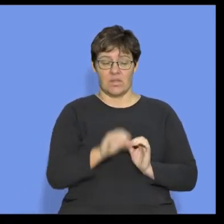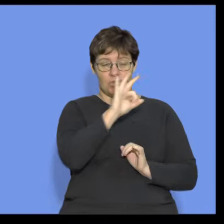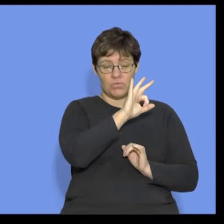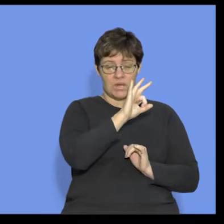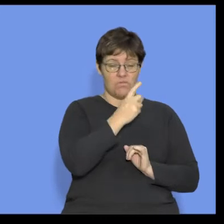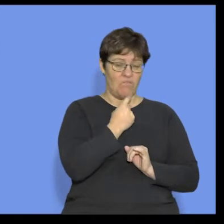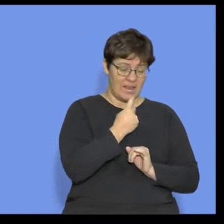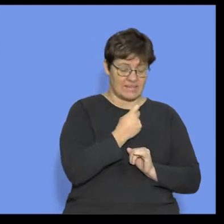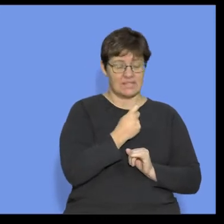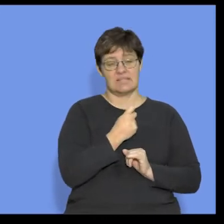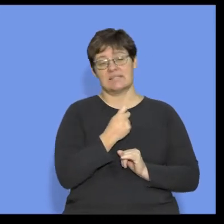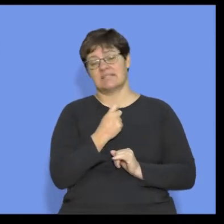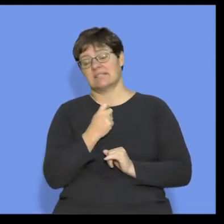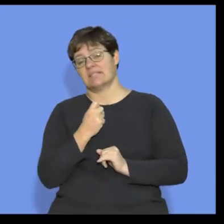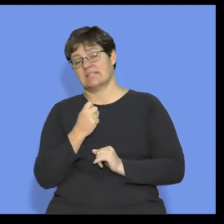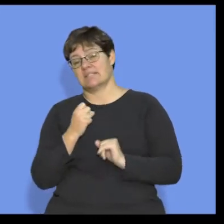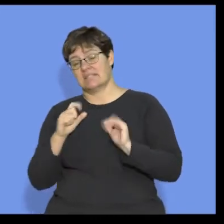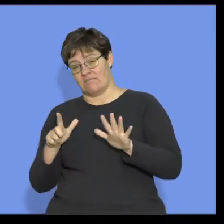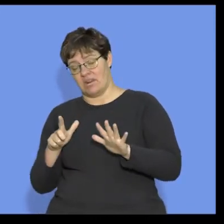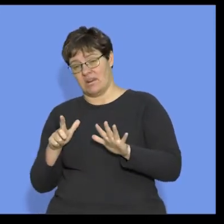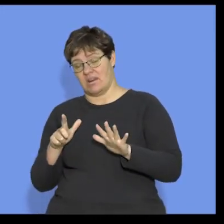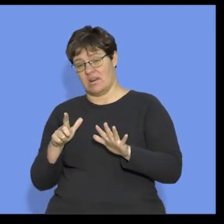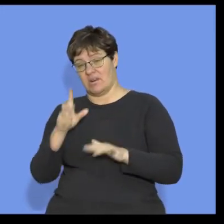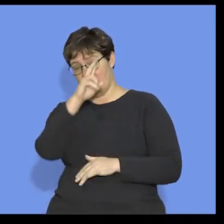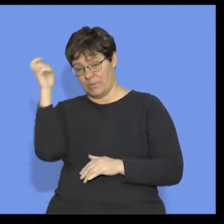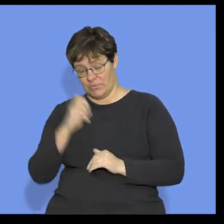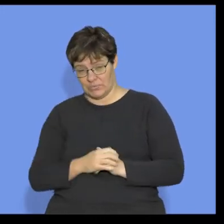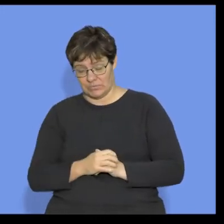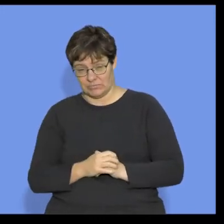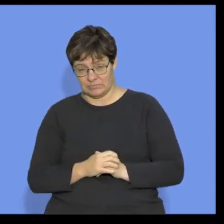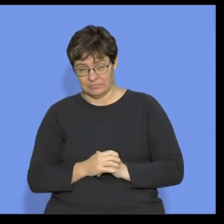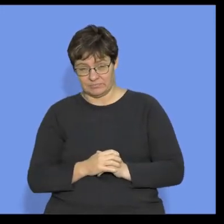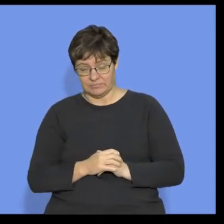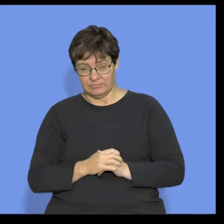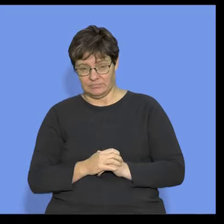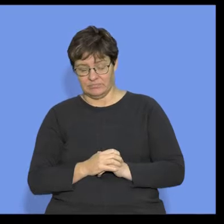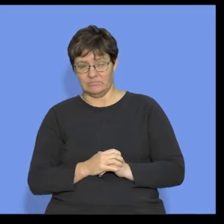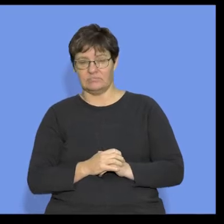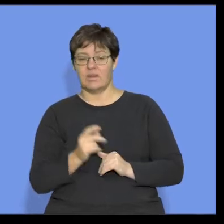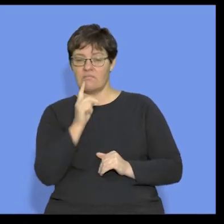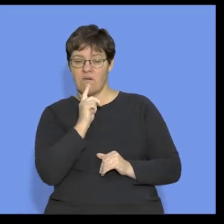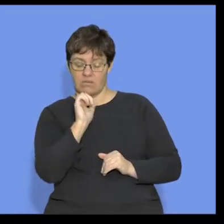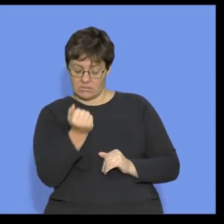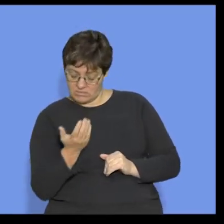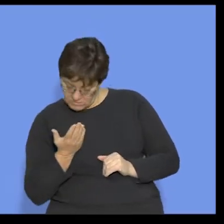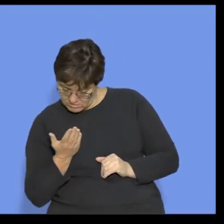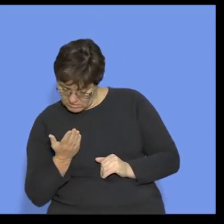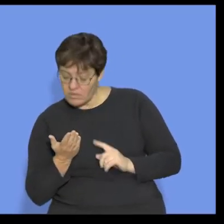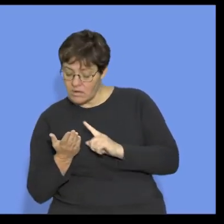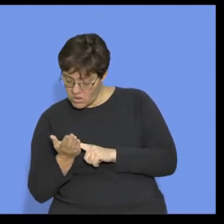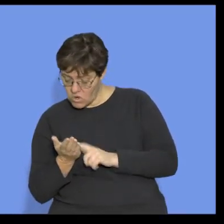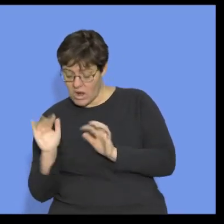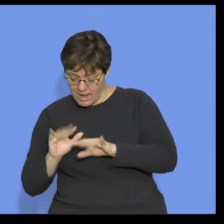for blue. He removes the cubes at random from the back and note the color and replacing it. Very